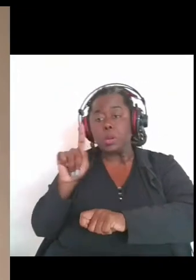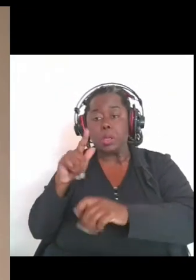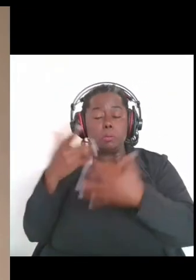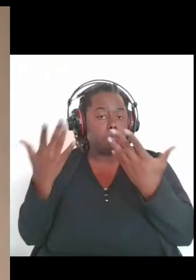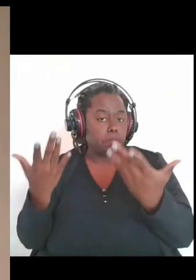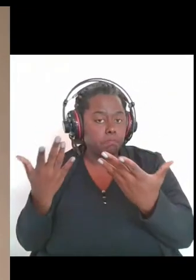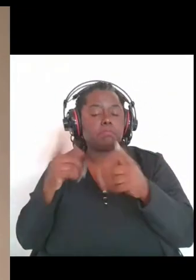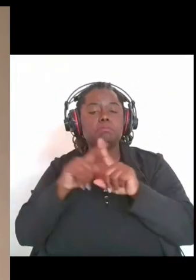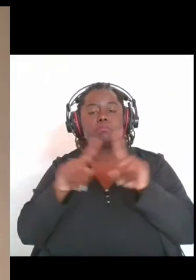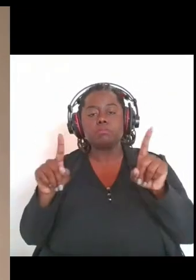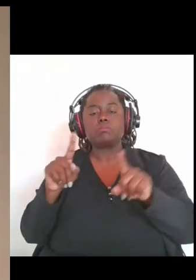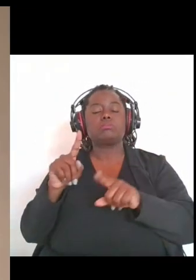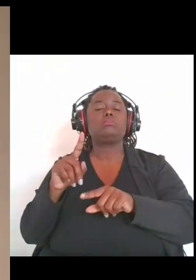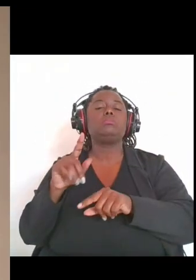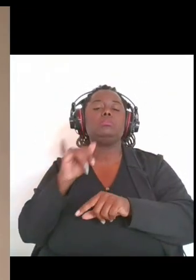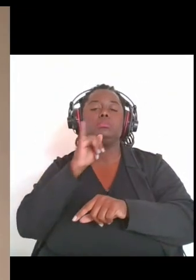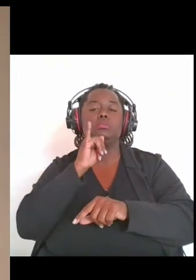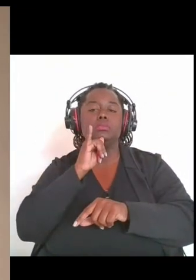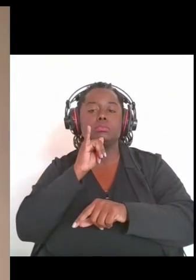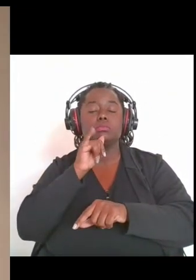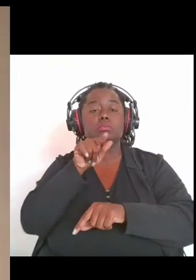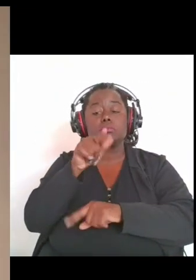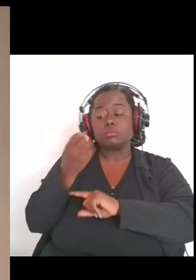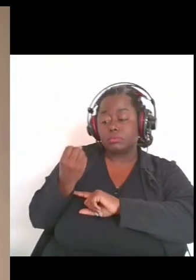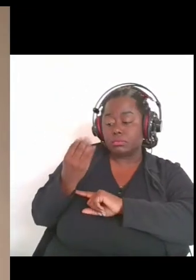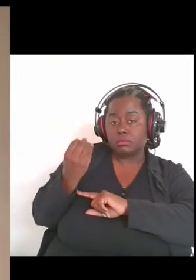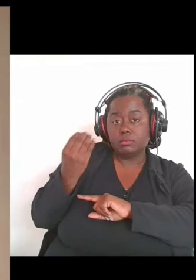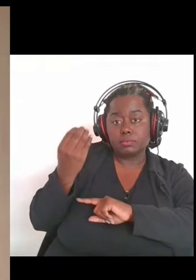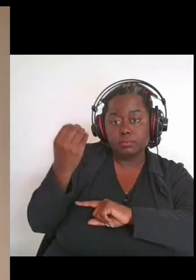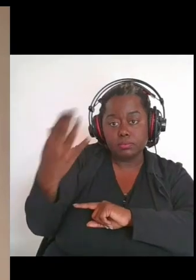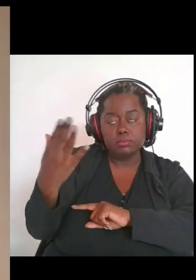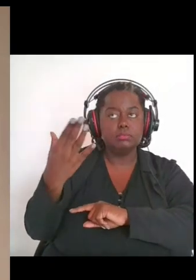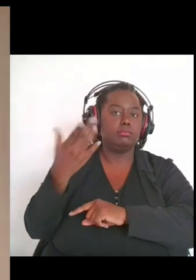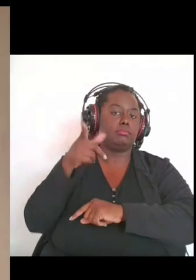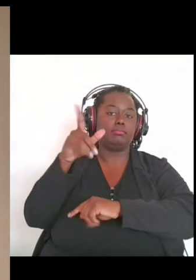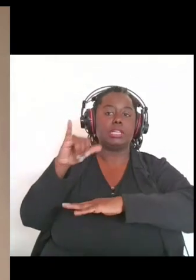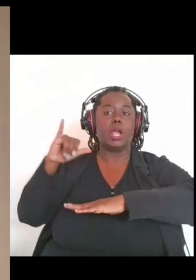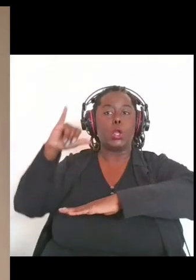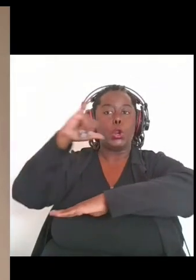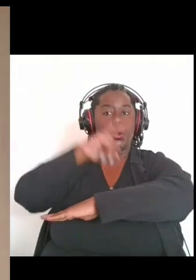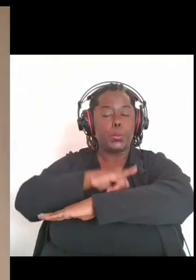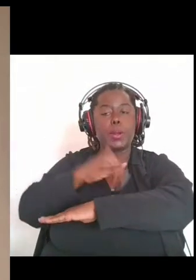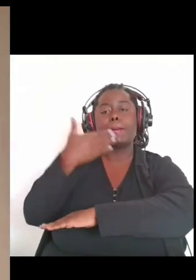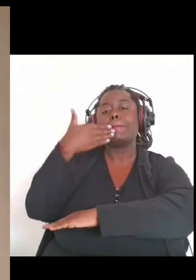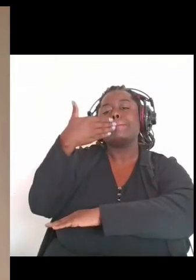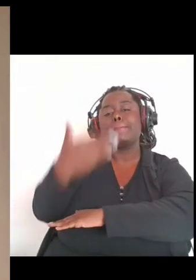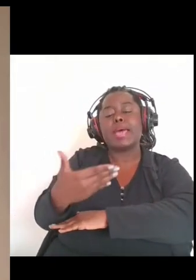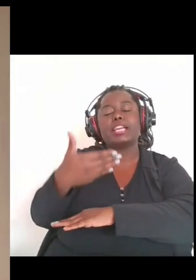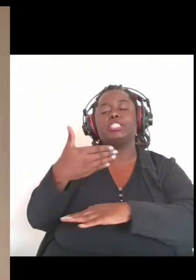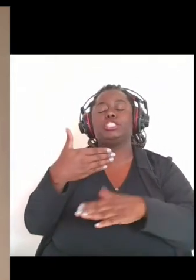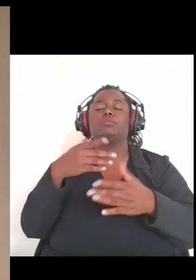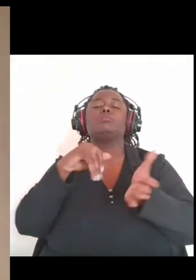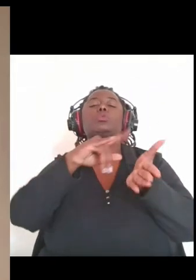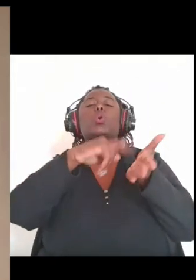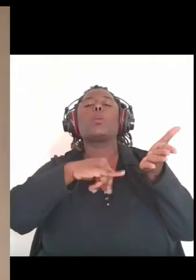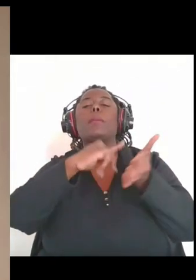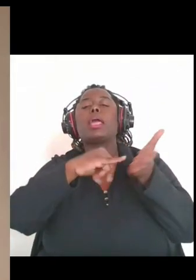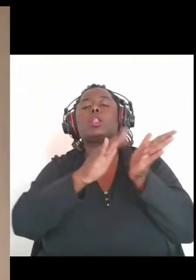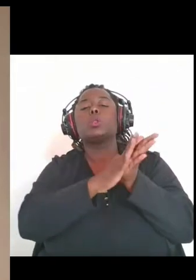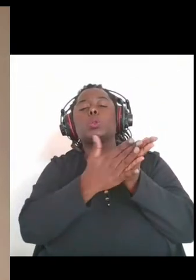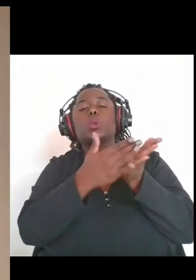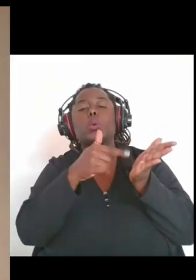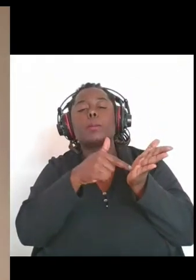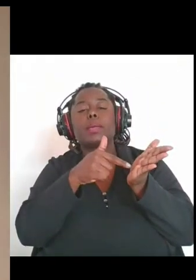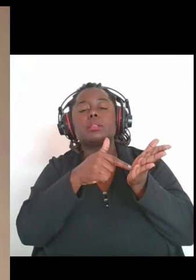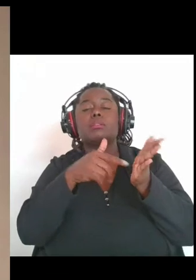whether this is allowed in India but when you go to travel for example when you go to the airport and they ask you for your